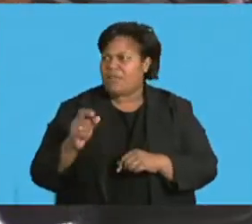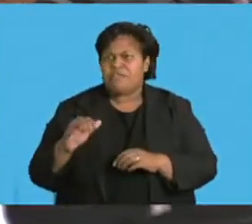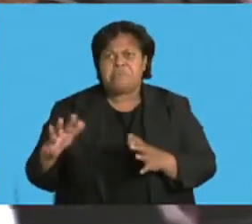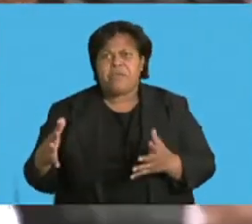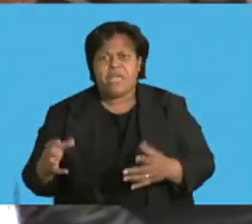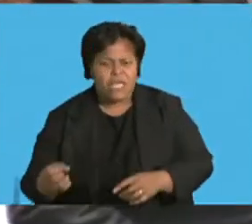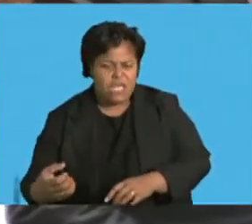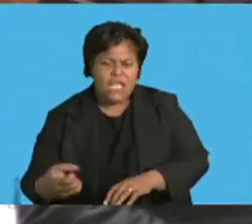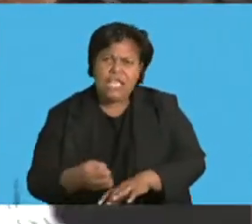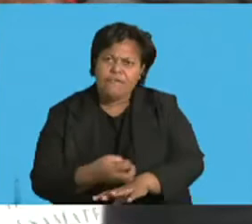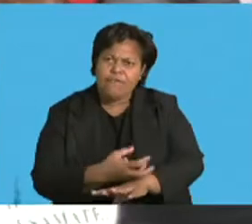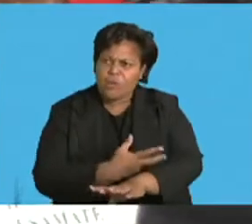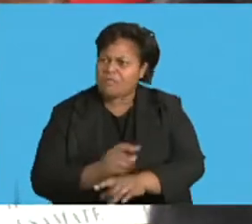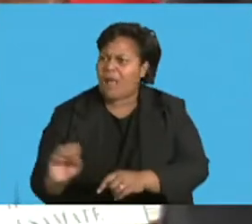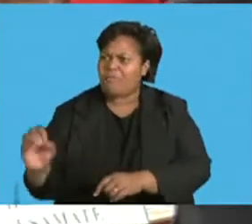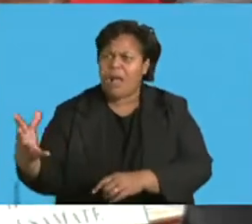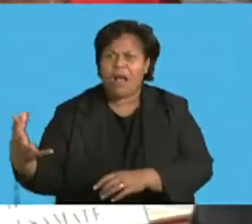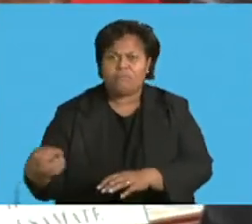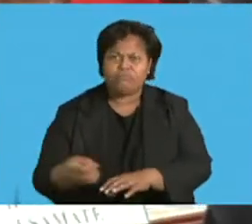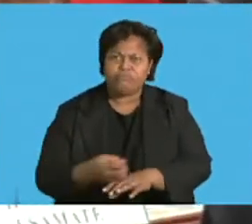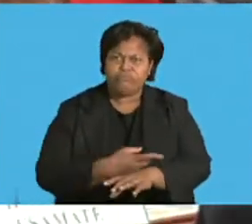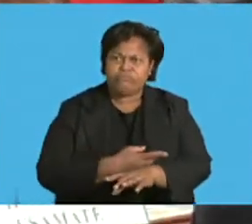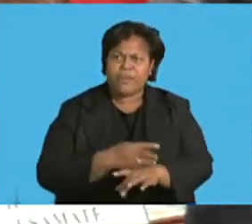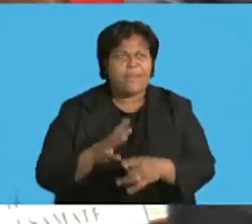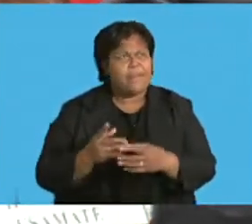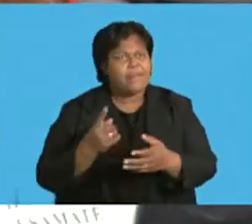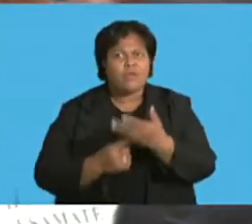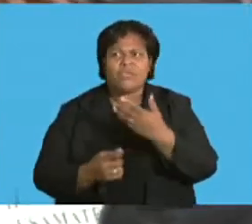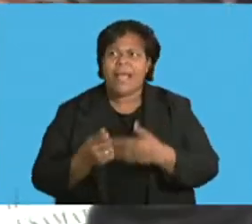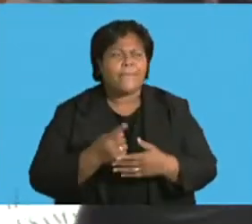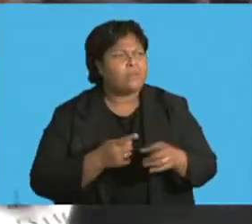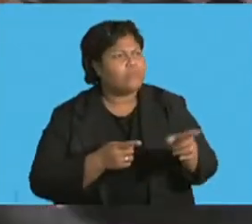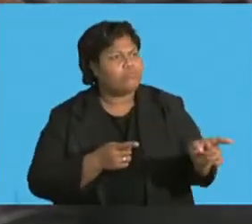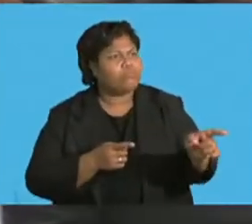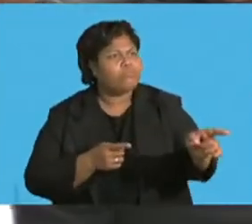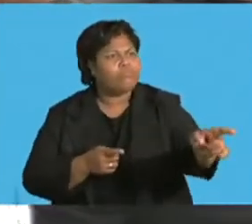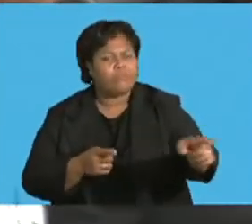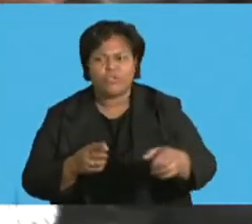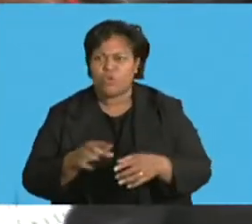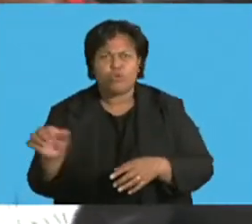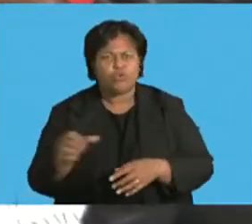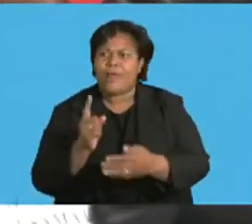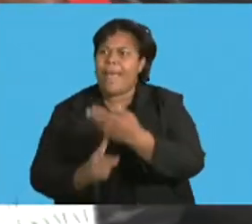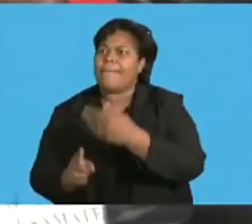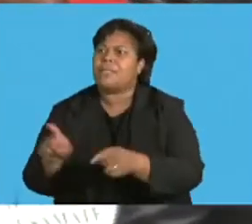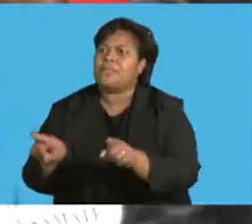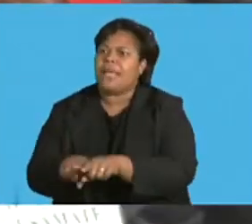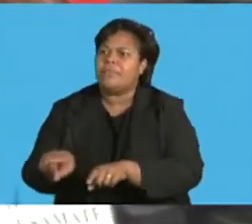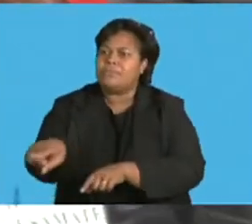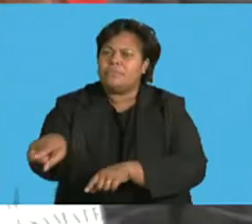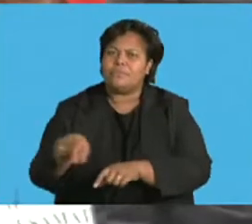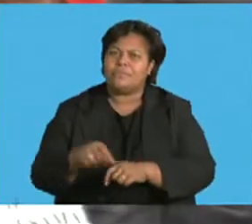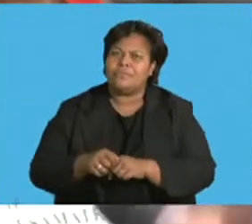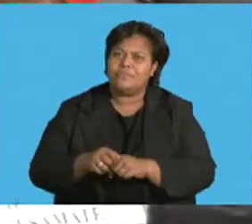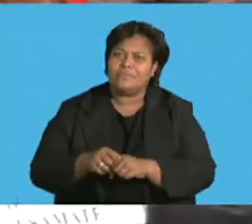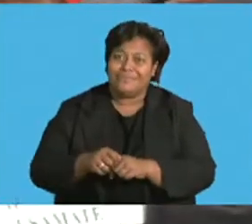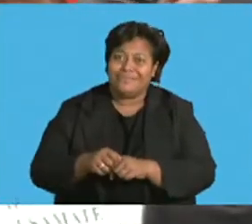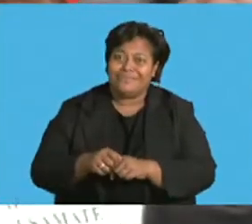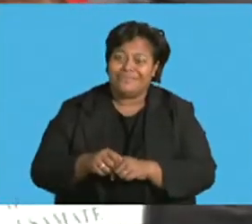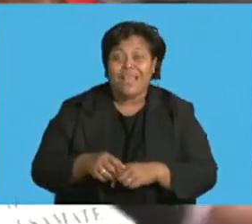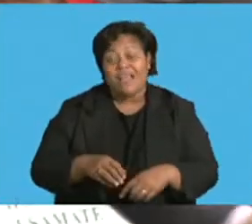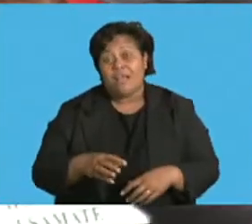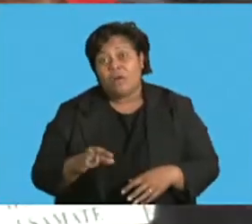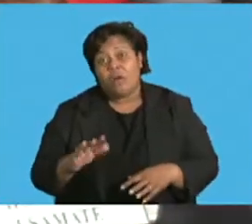form of vindictiveness because it happened to XYZ person, therefore it should happen to this person. And whether we're looking at trial by media, somebody